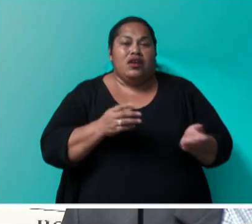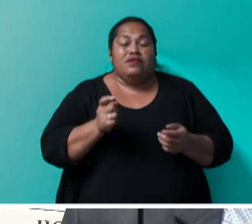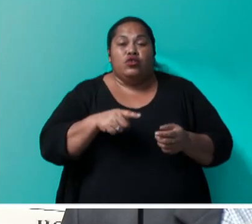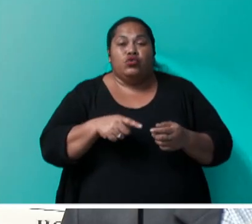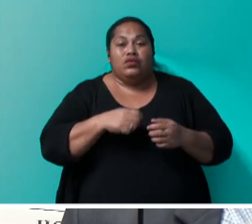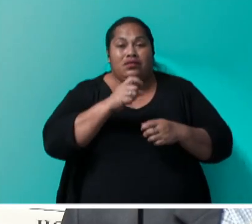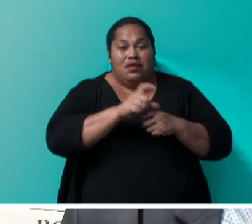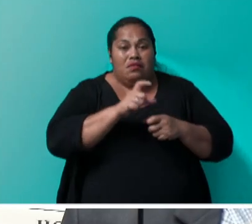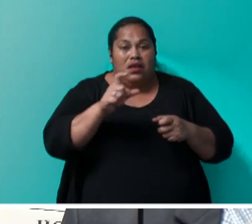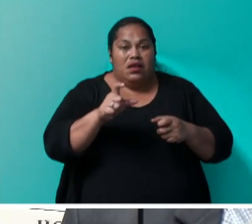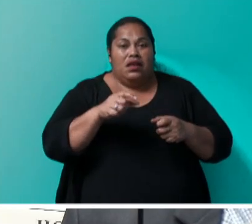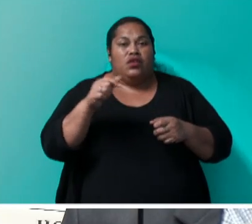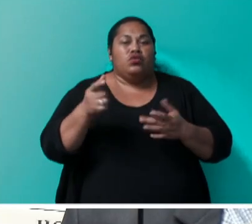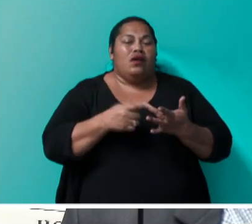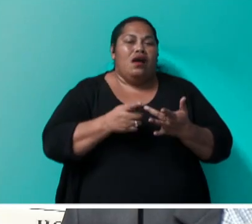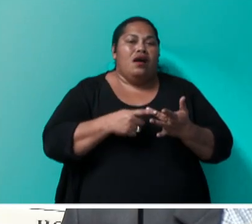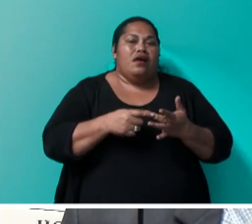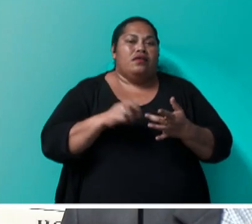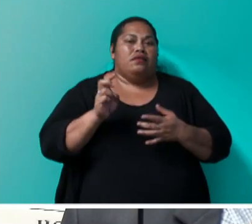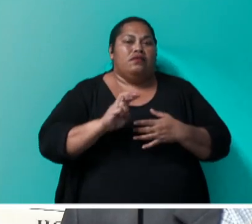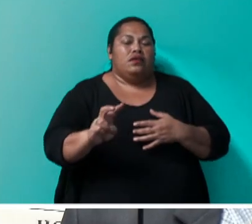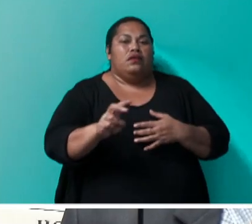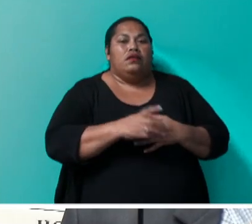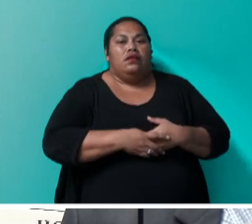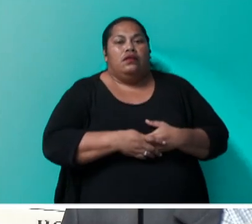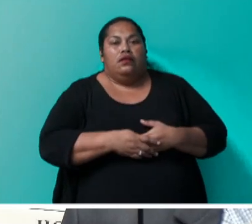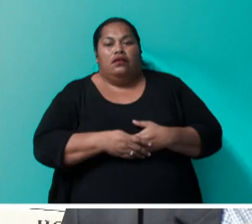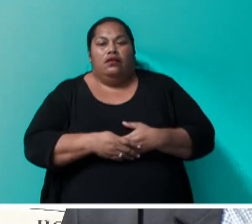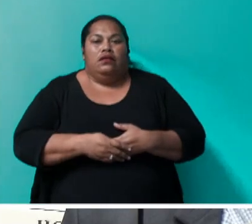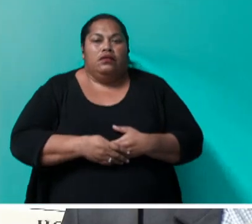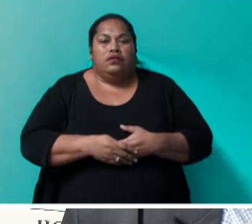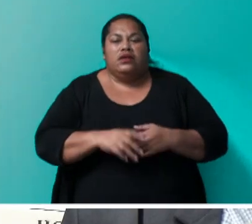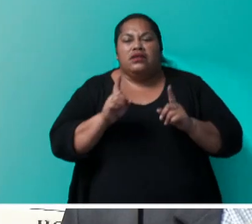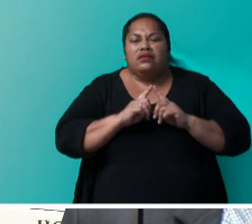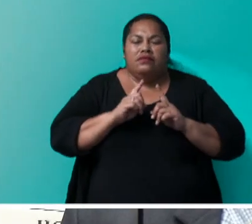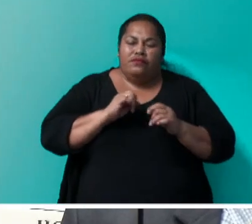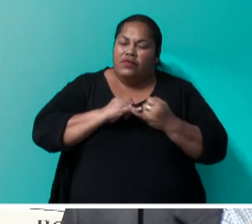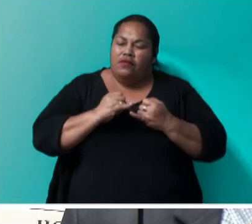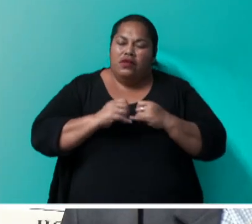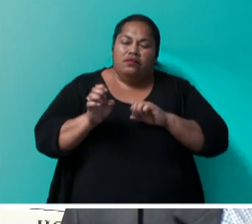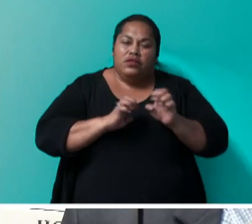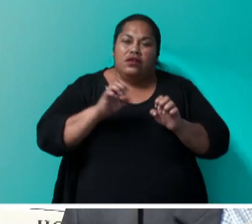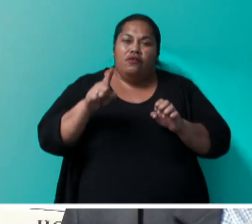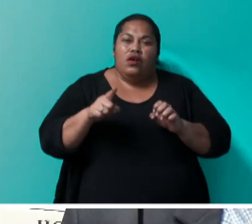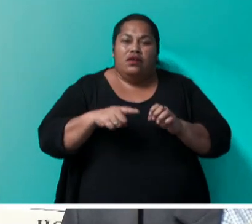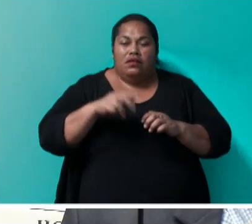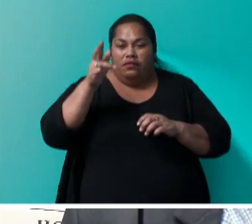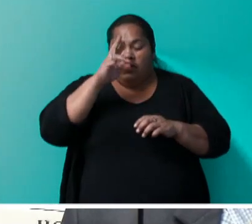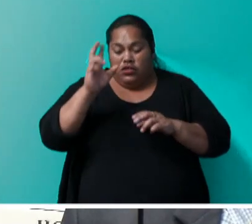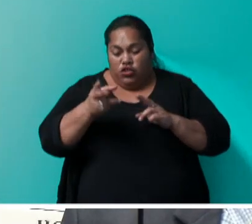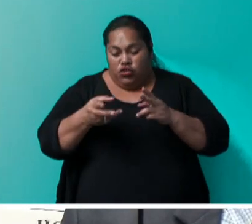transport vehicles. Mr. Speaker, we have seen the system operating very efficiently in the French